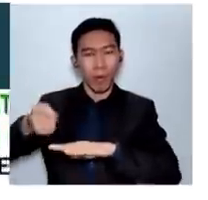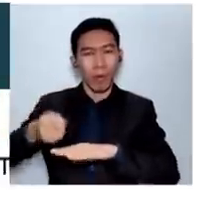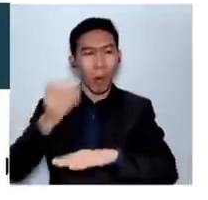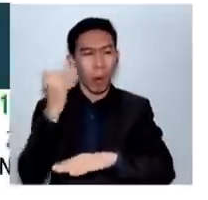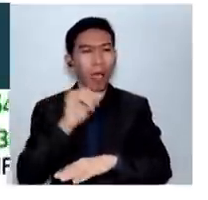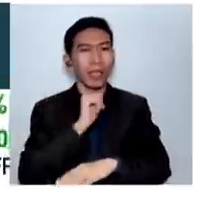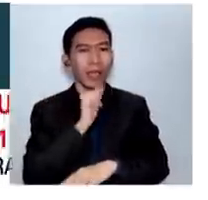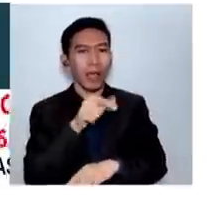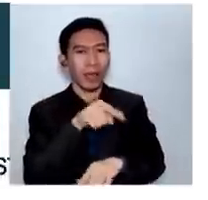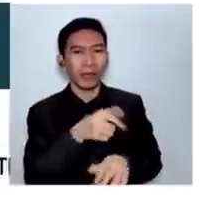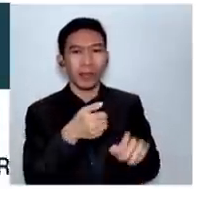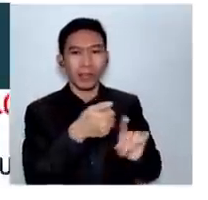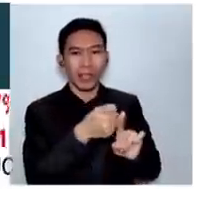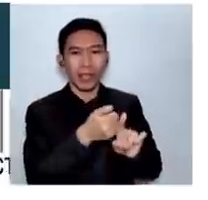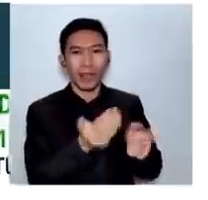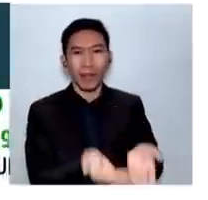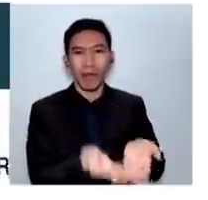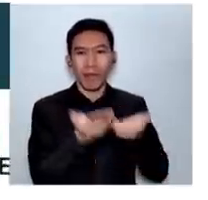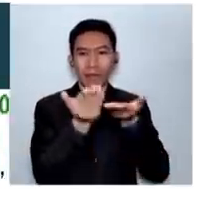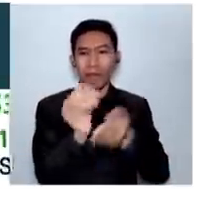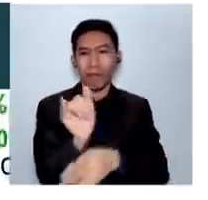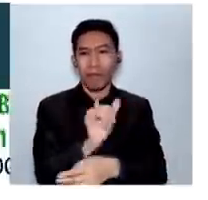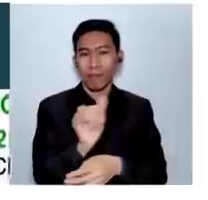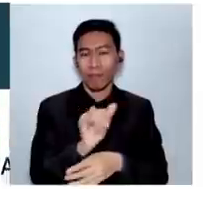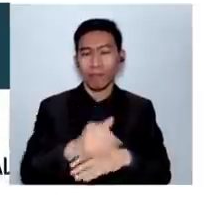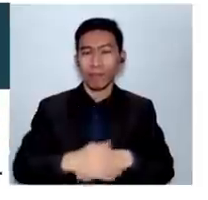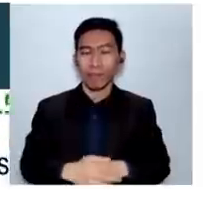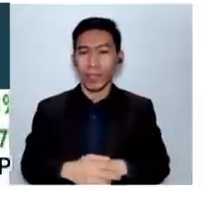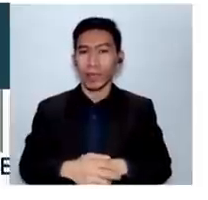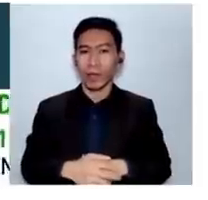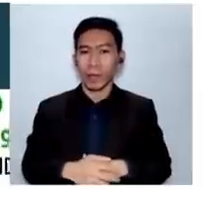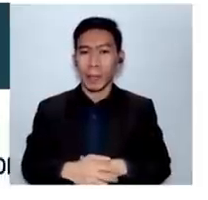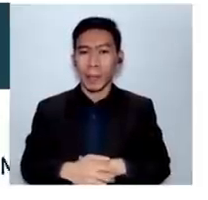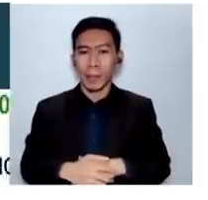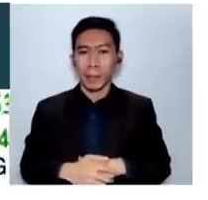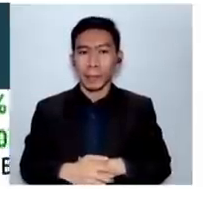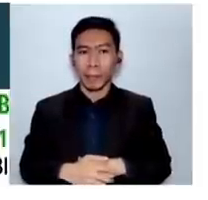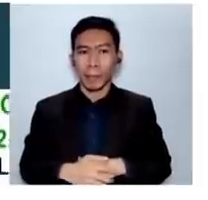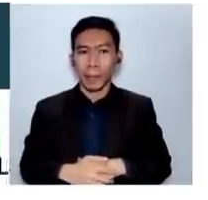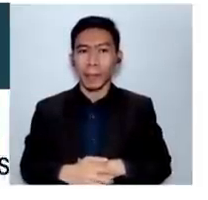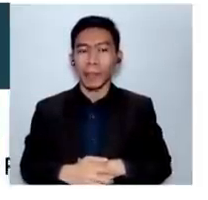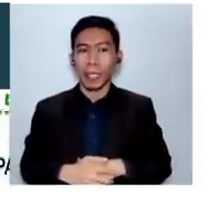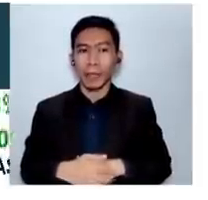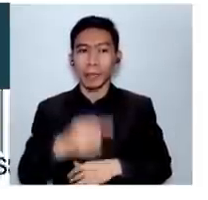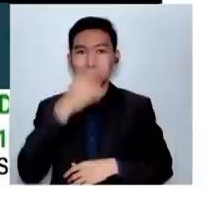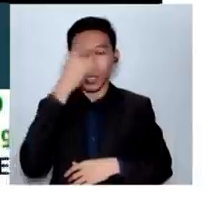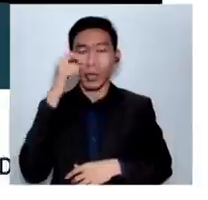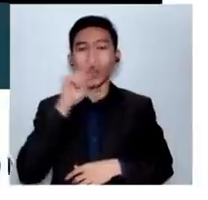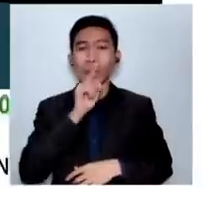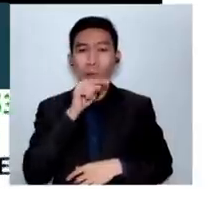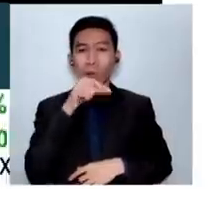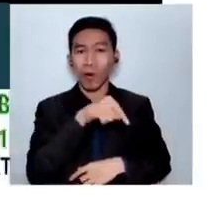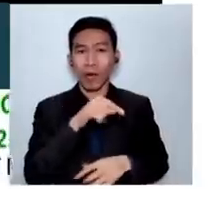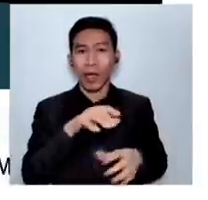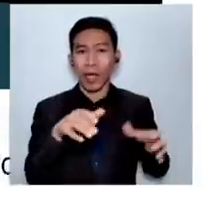group and calling them the ones who are bogus, Senator? Because we were the legitimate group, Carmina.